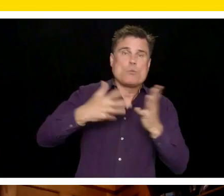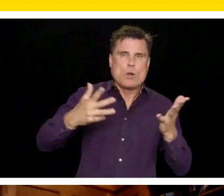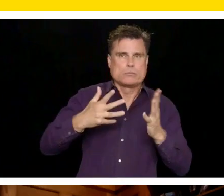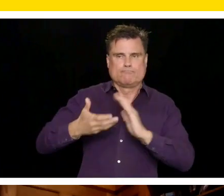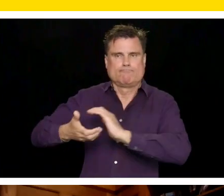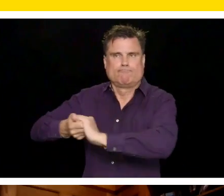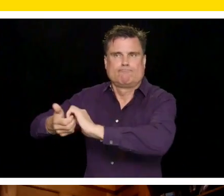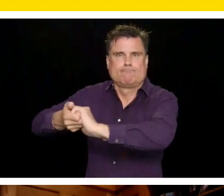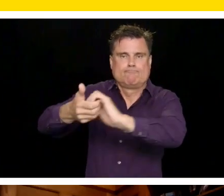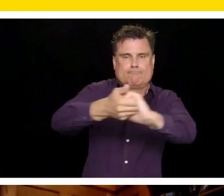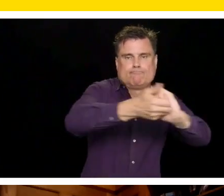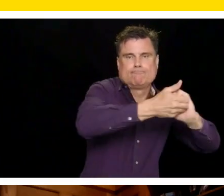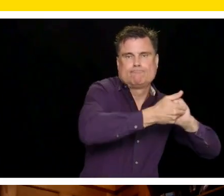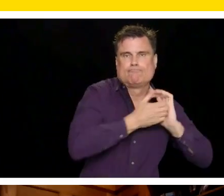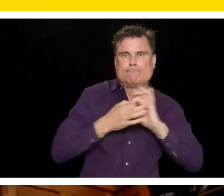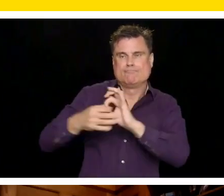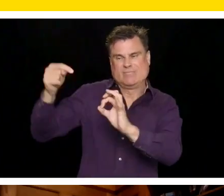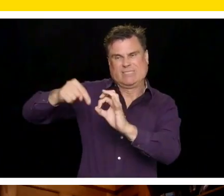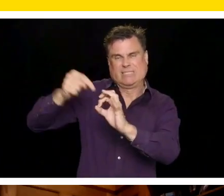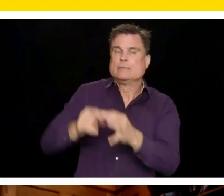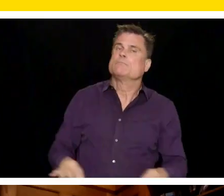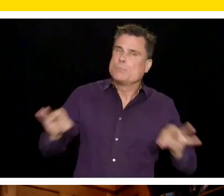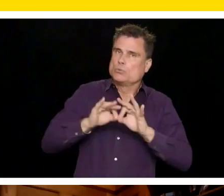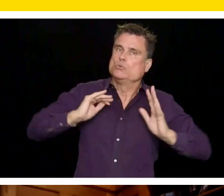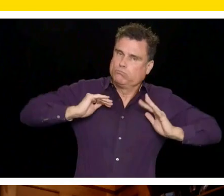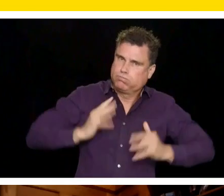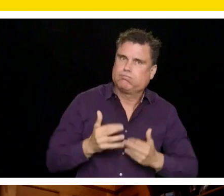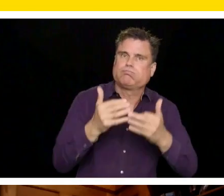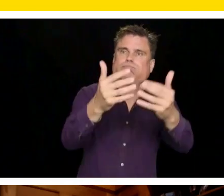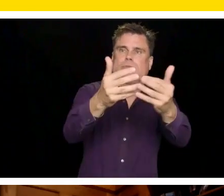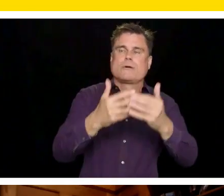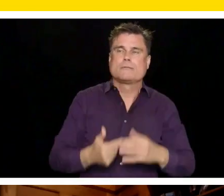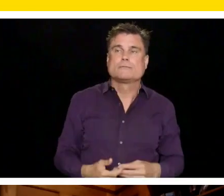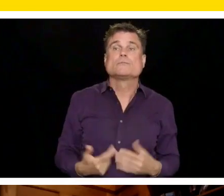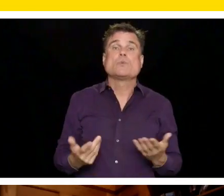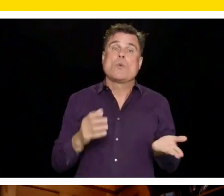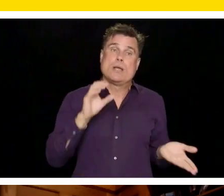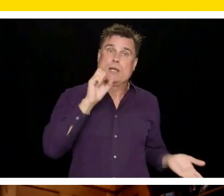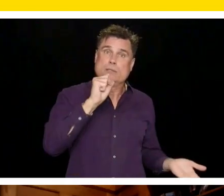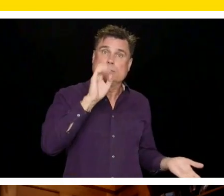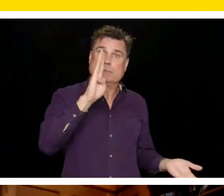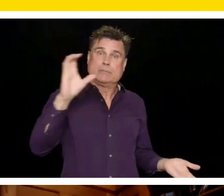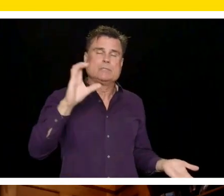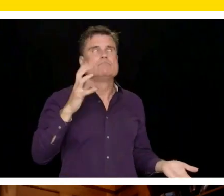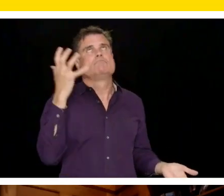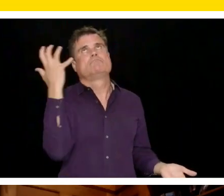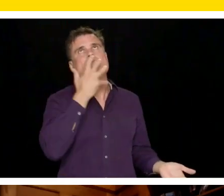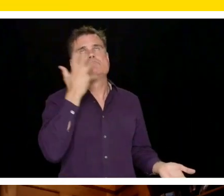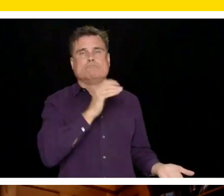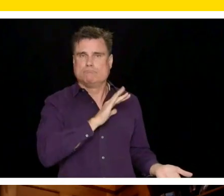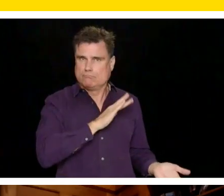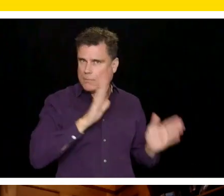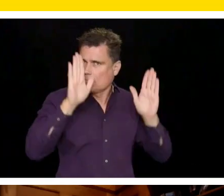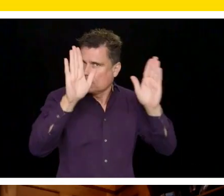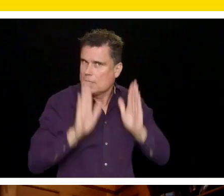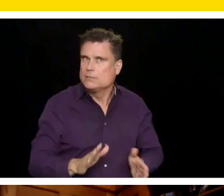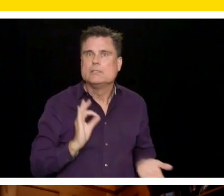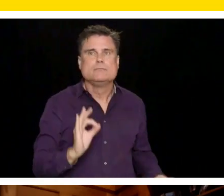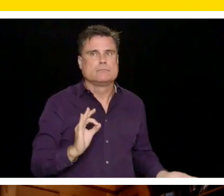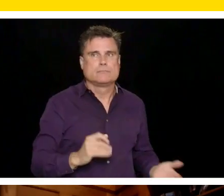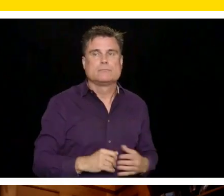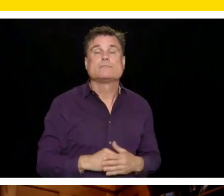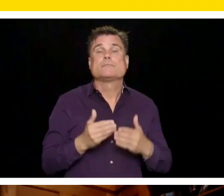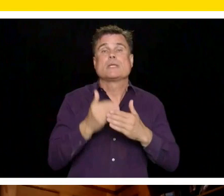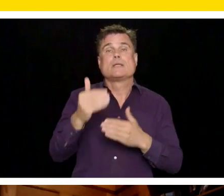Minister, the next question is for you. Small businesses have been at the mercy of their commercial landlords' willingness to